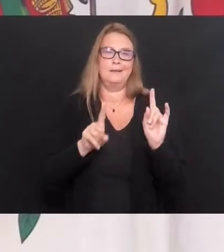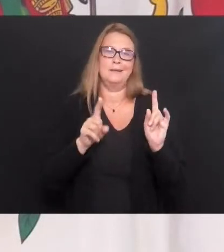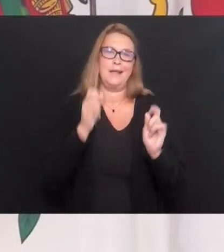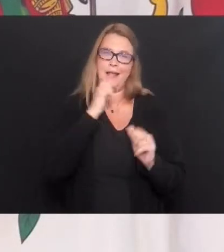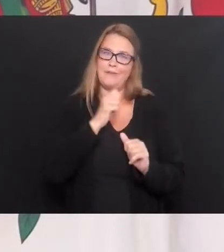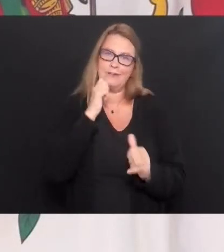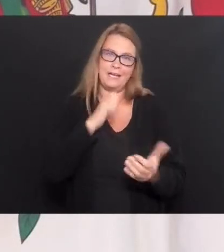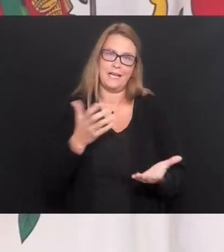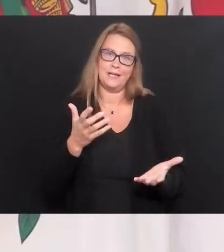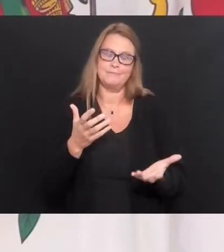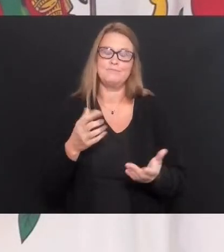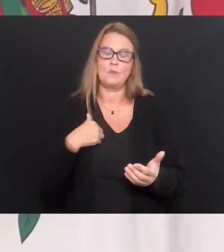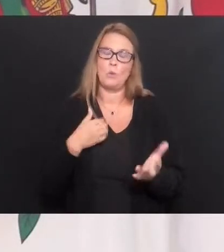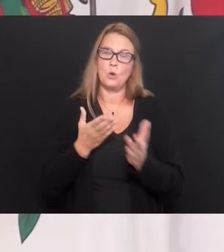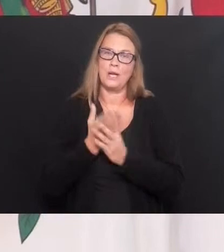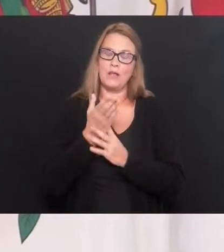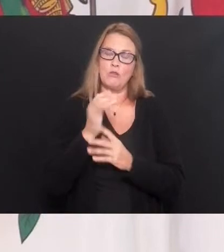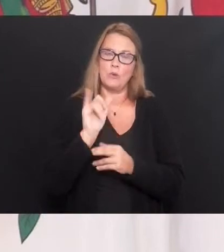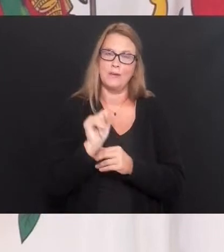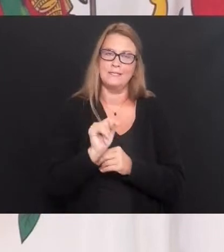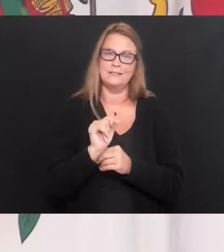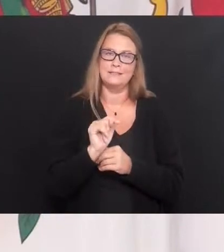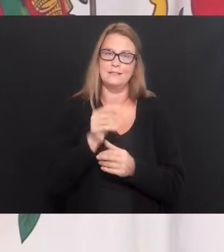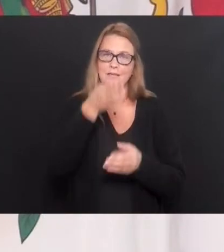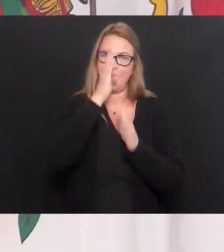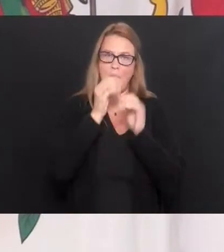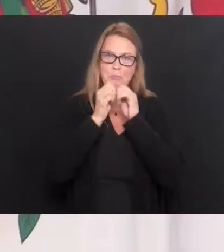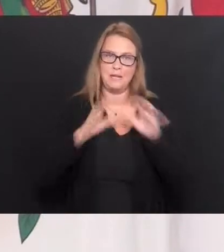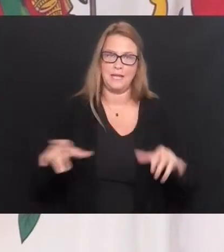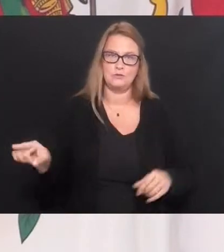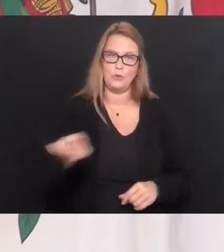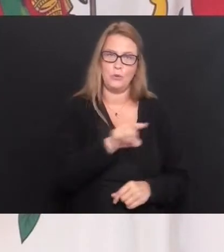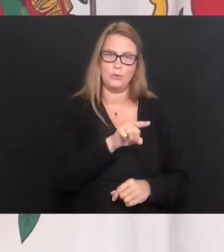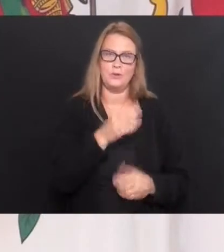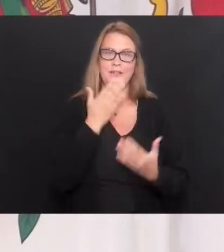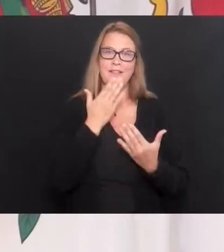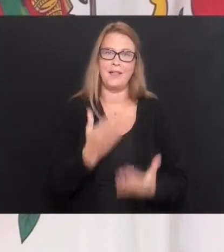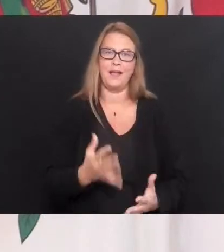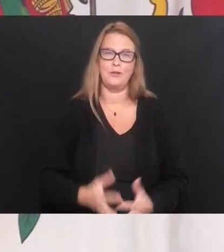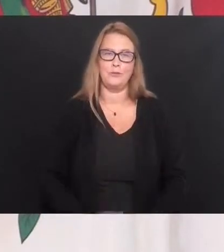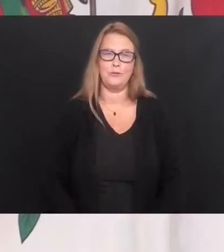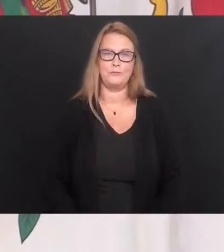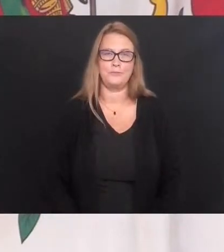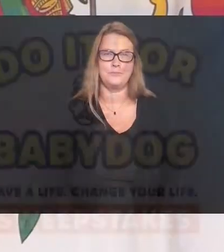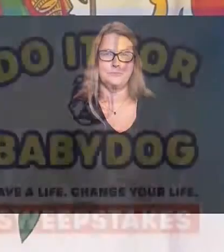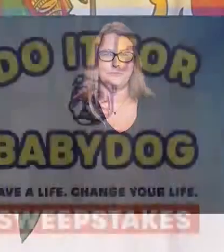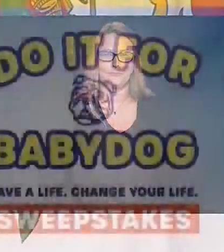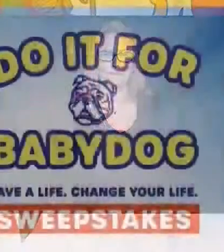And we're getting through this some way, somehow. God bless each and every one of you. Thank y'all so much.